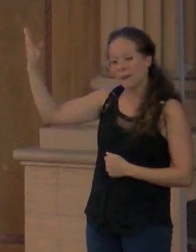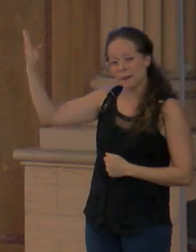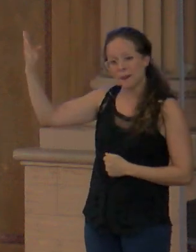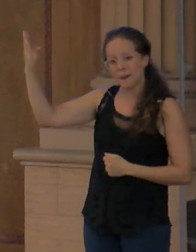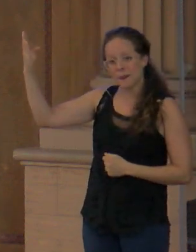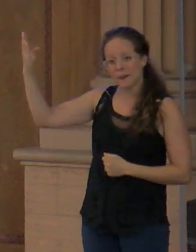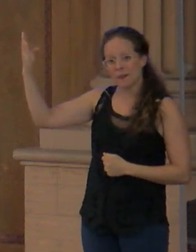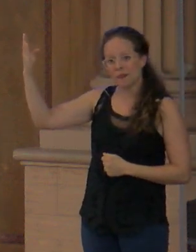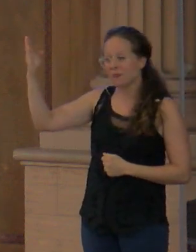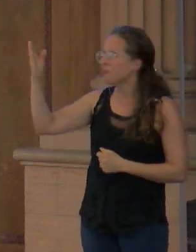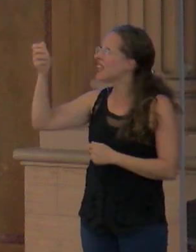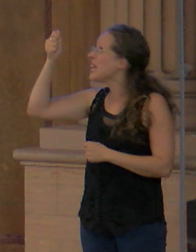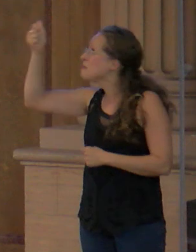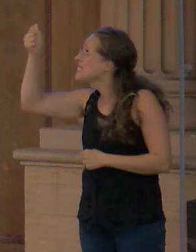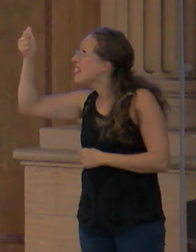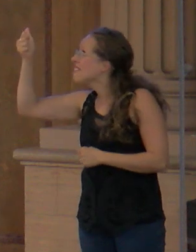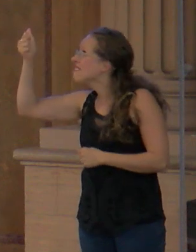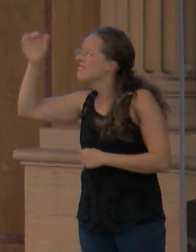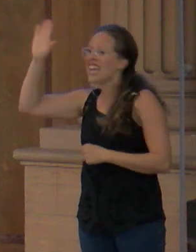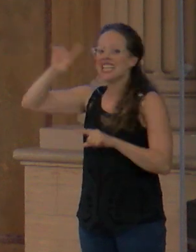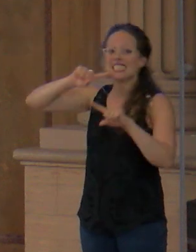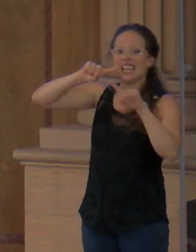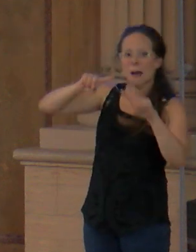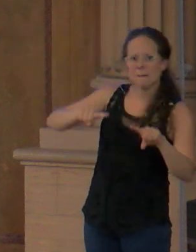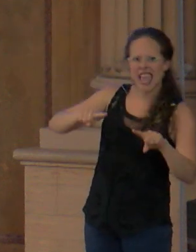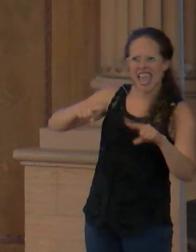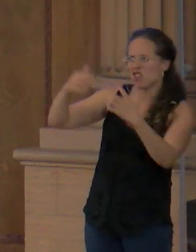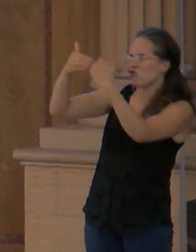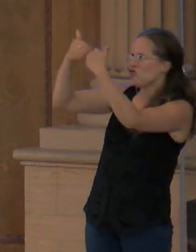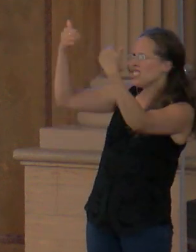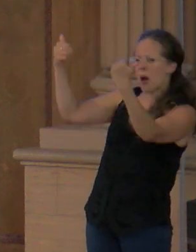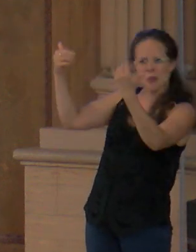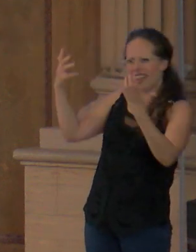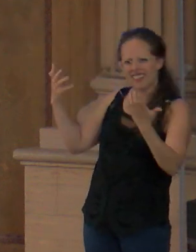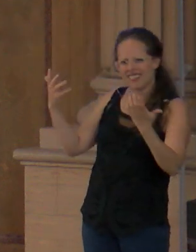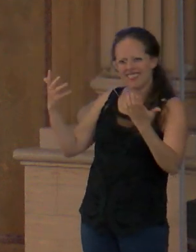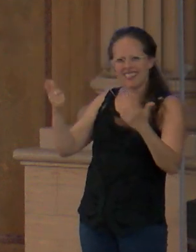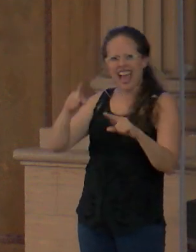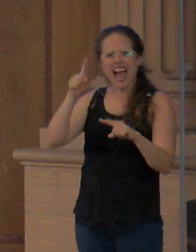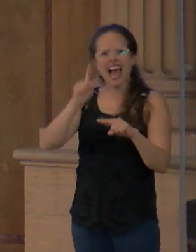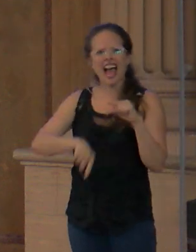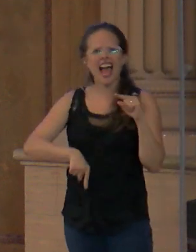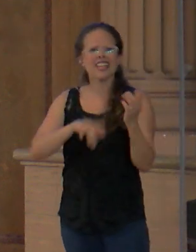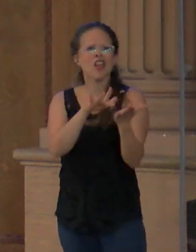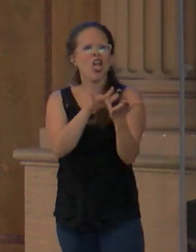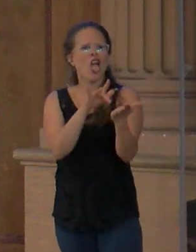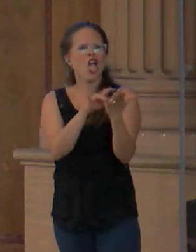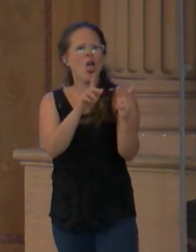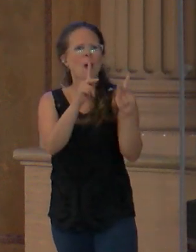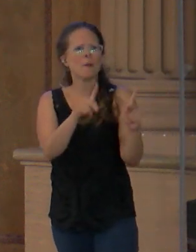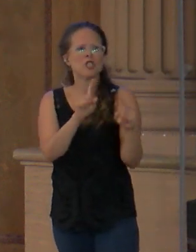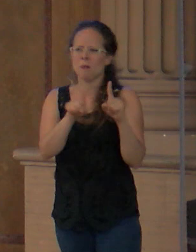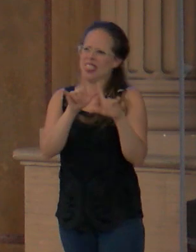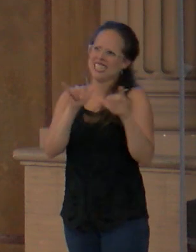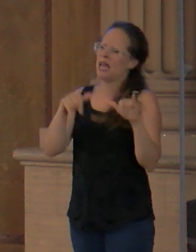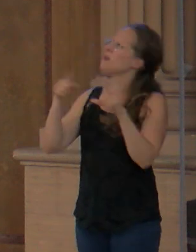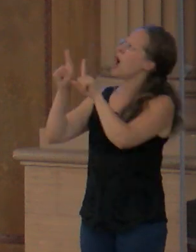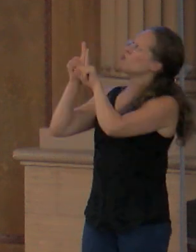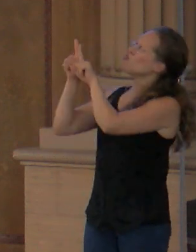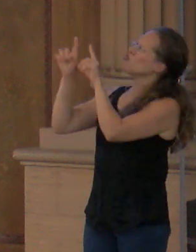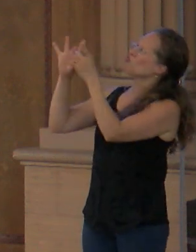There's no difference between those two things. There's no such thing as someone who's defrauding his neighbor actively who's also walking closely with God.